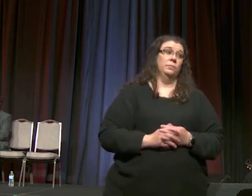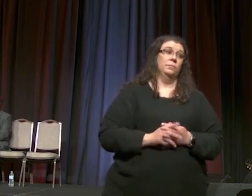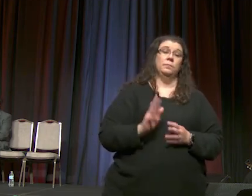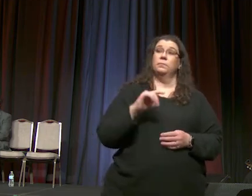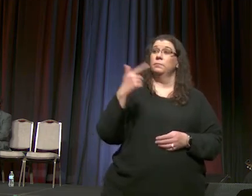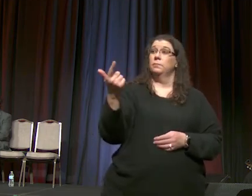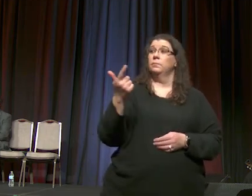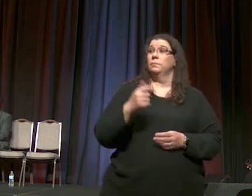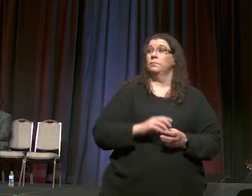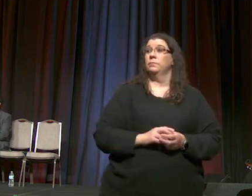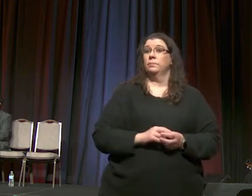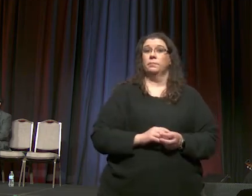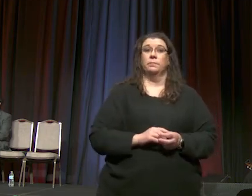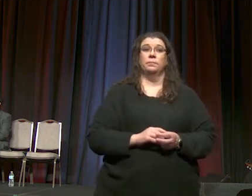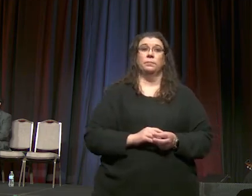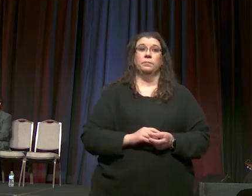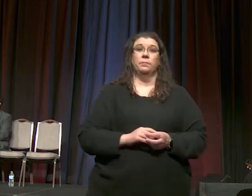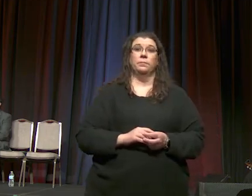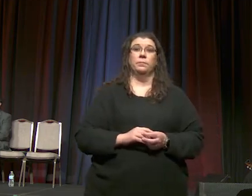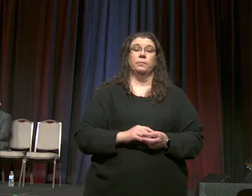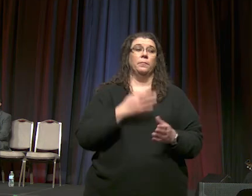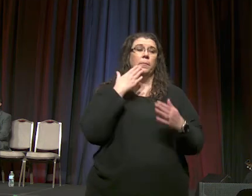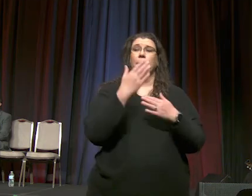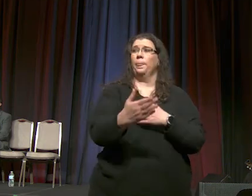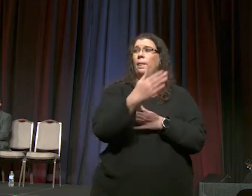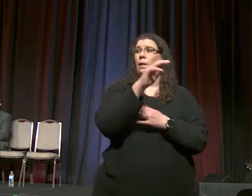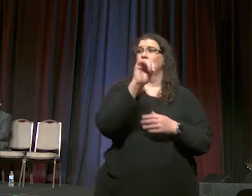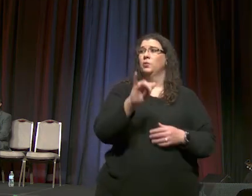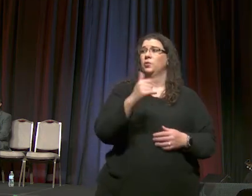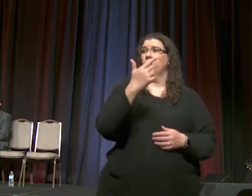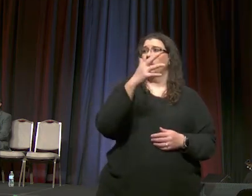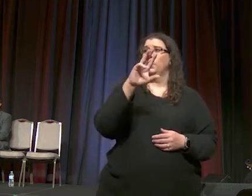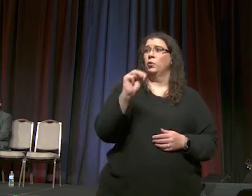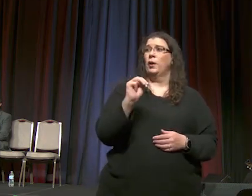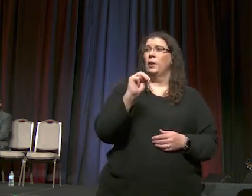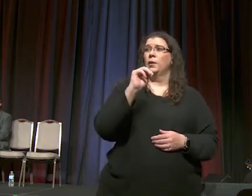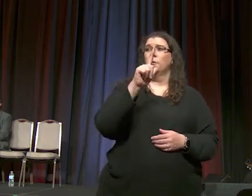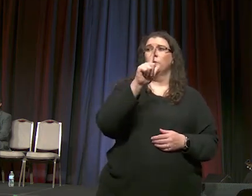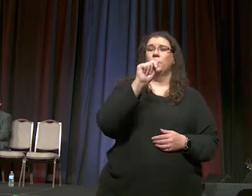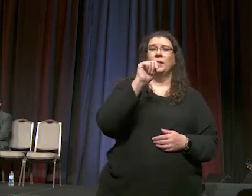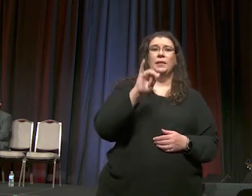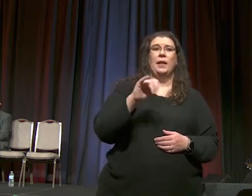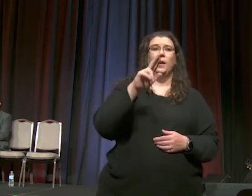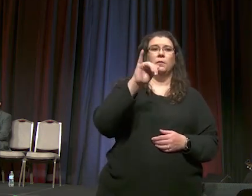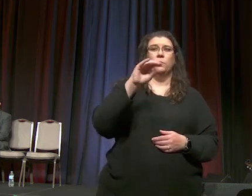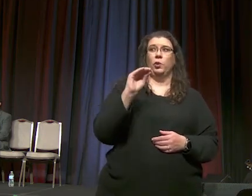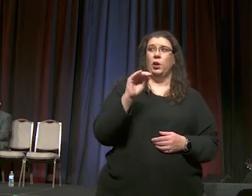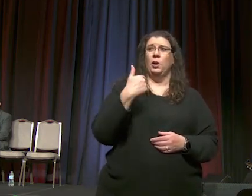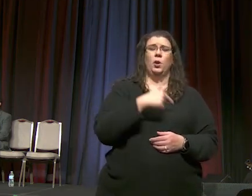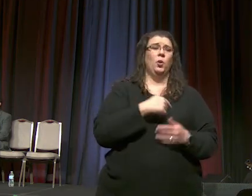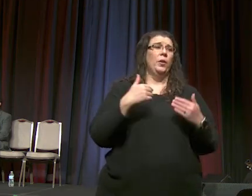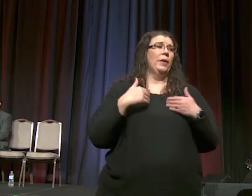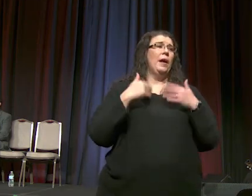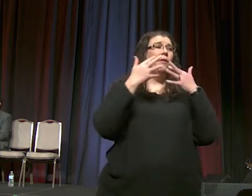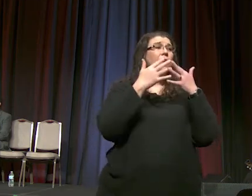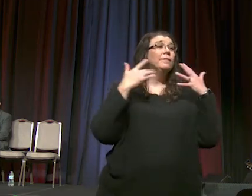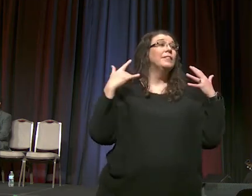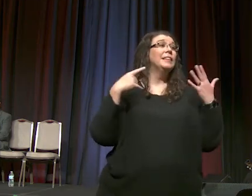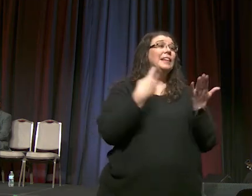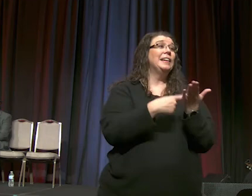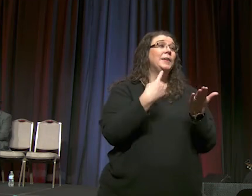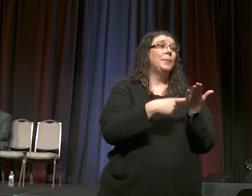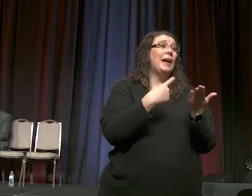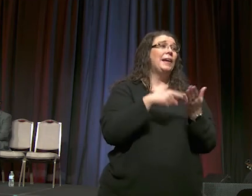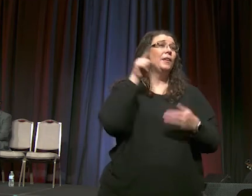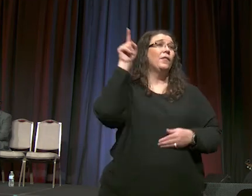Sir, next. Good morning. Jay Brim, lay delegate from Rio, Texas. We've been having a friendly debate over there